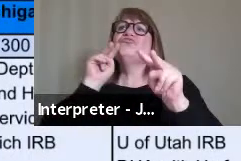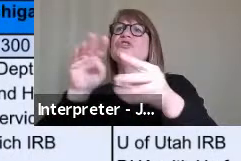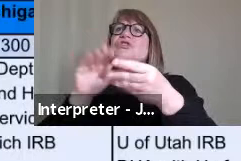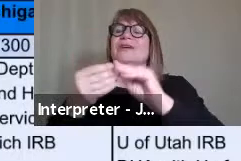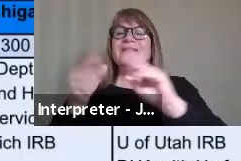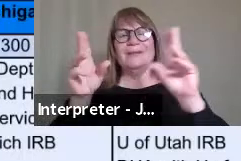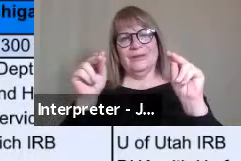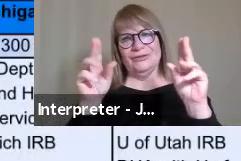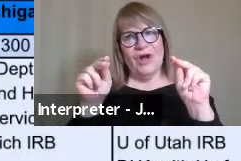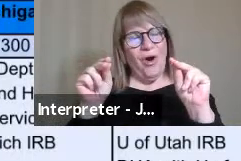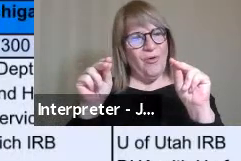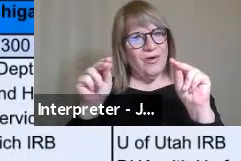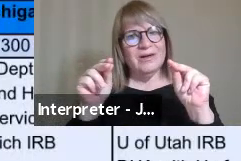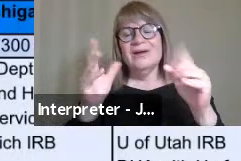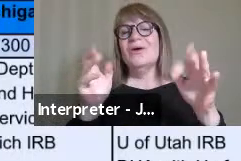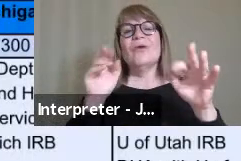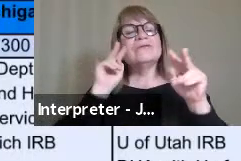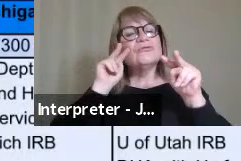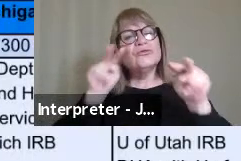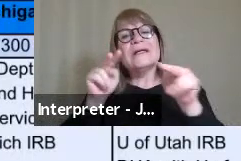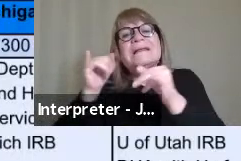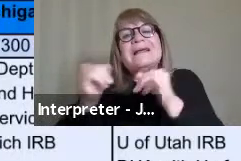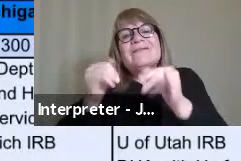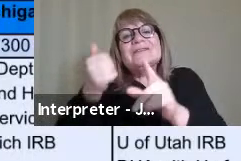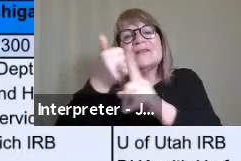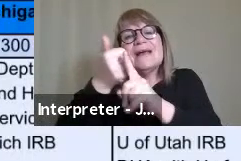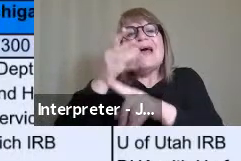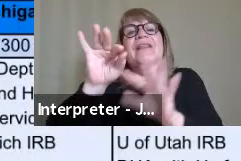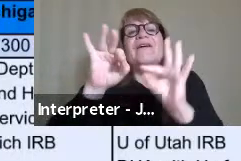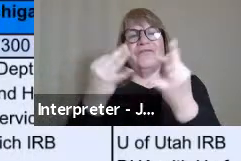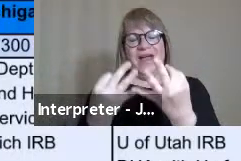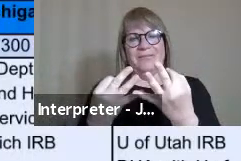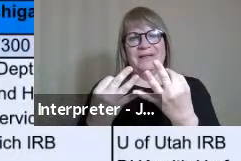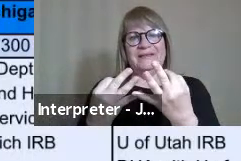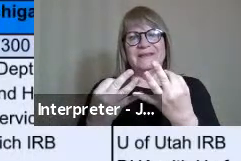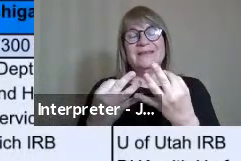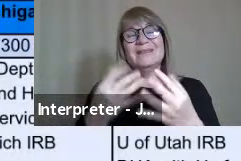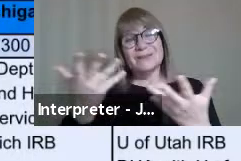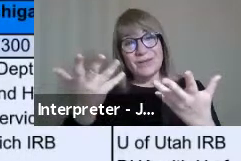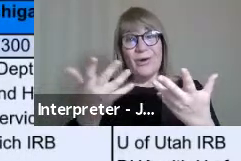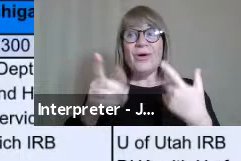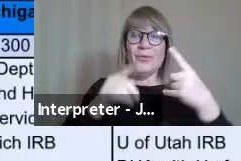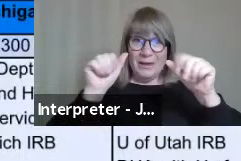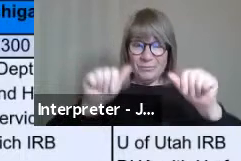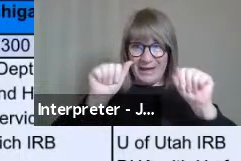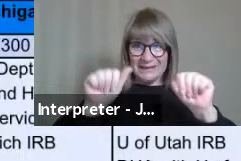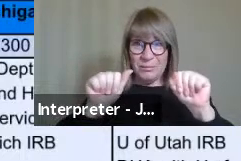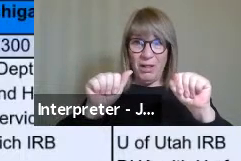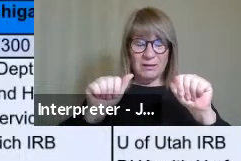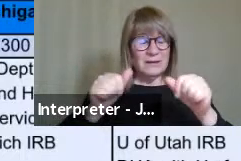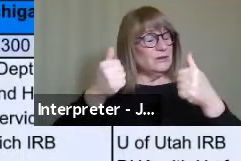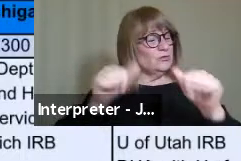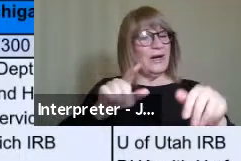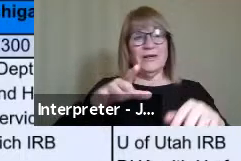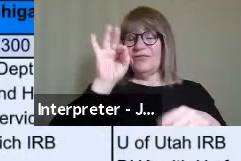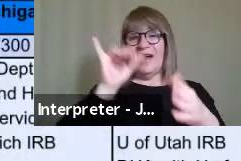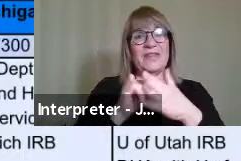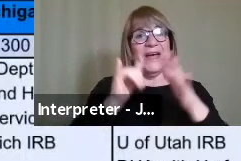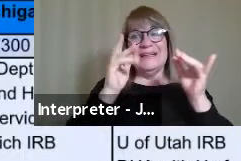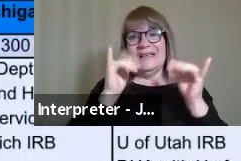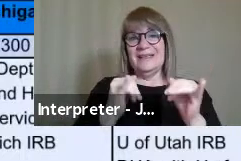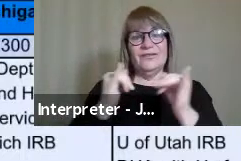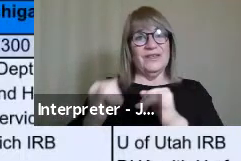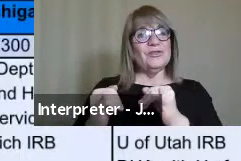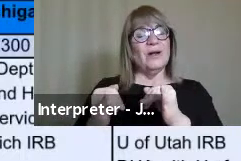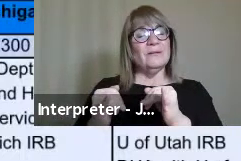communities they came from so wherever possible with all the challenges folks discussed yesterday of bringing people to